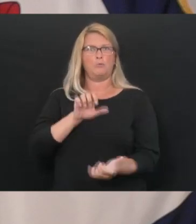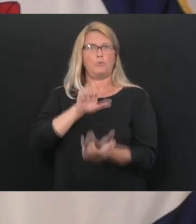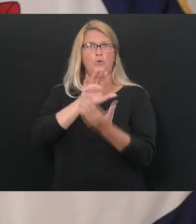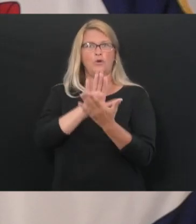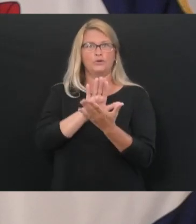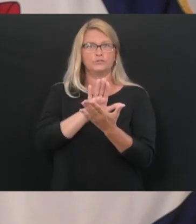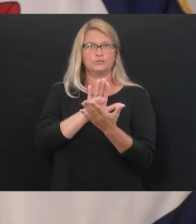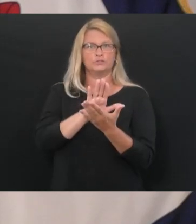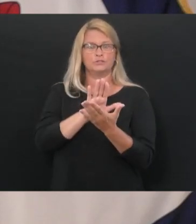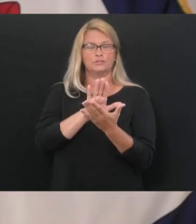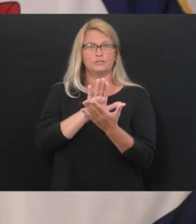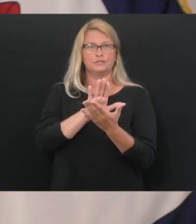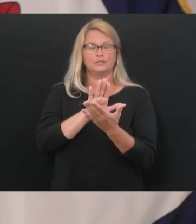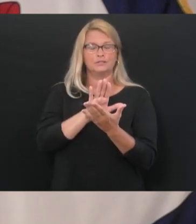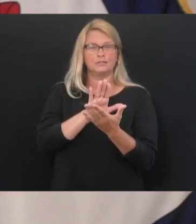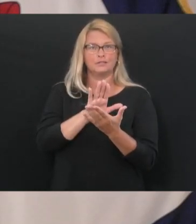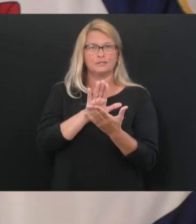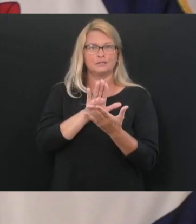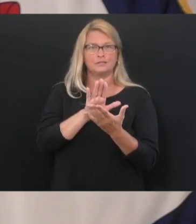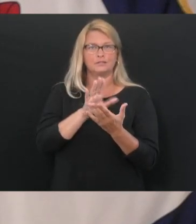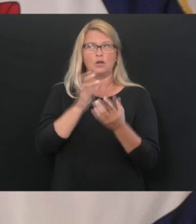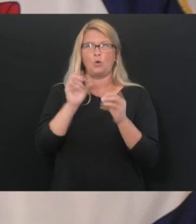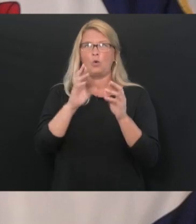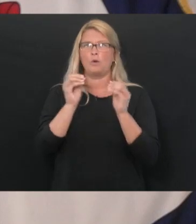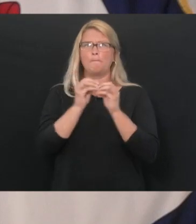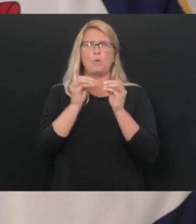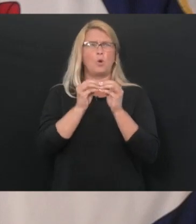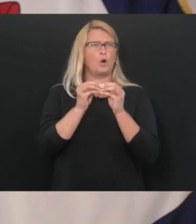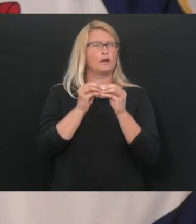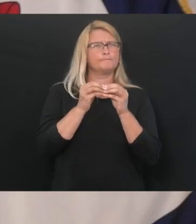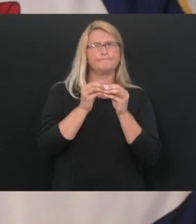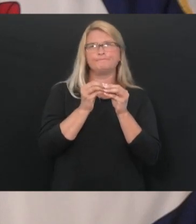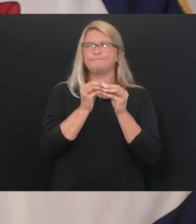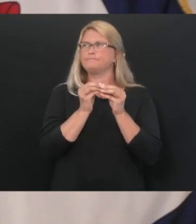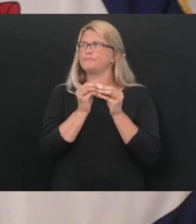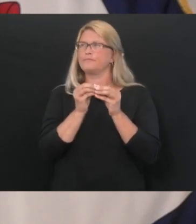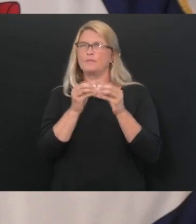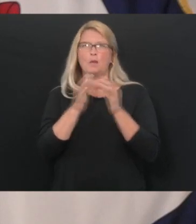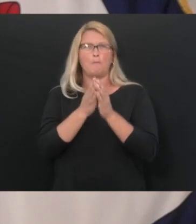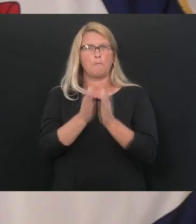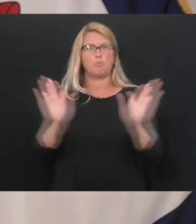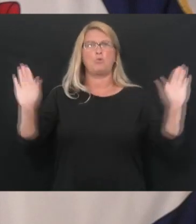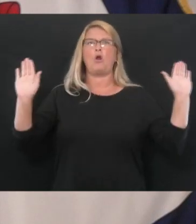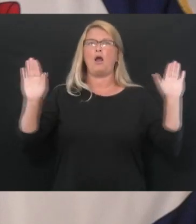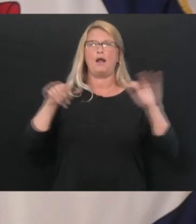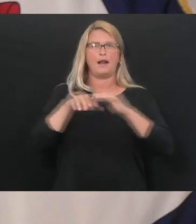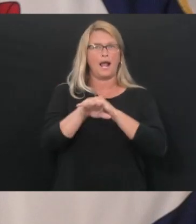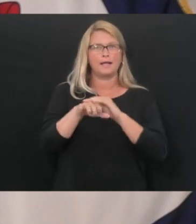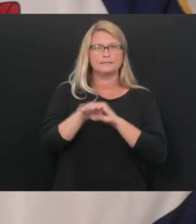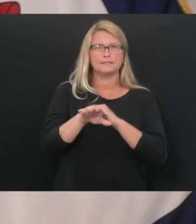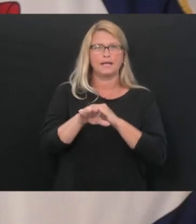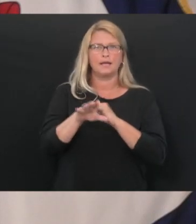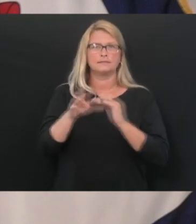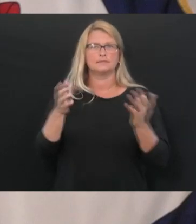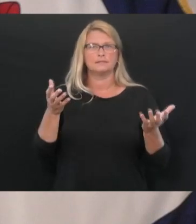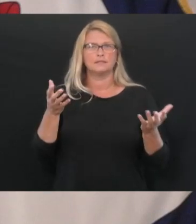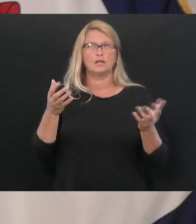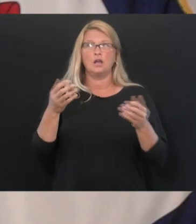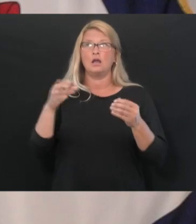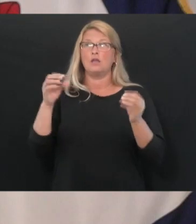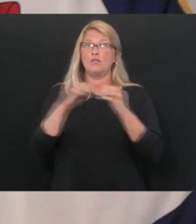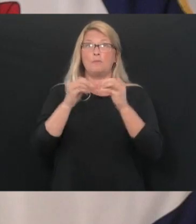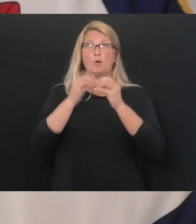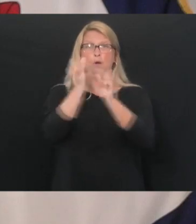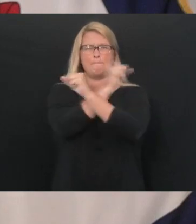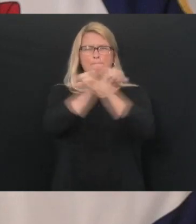approach or the broader access or the broader belief of what is going